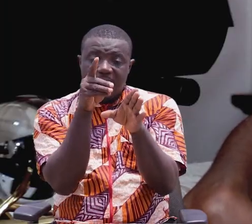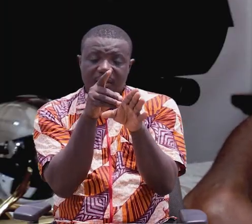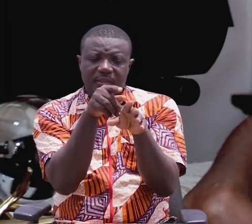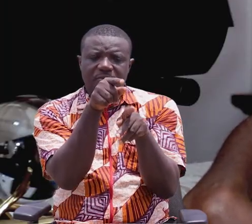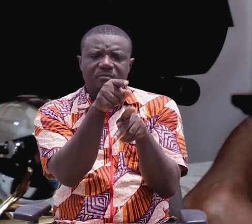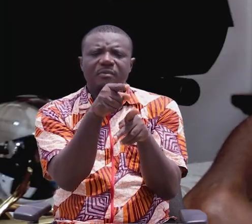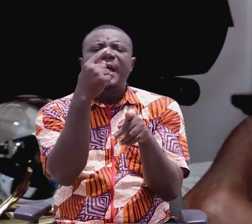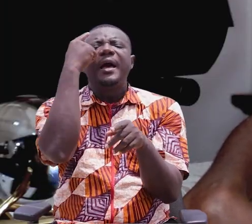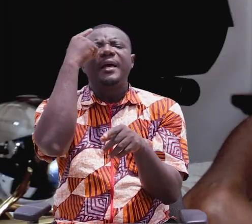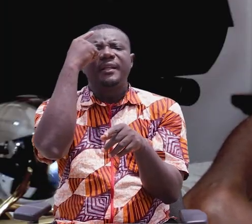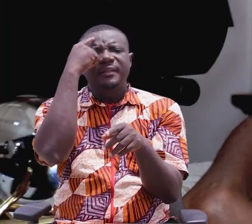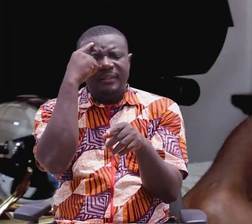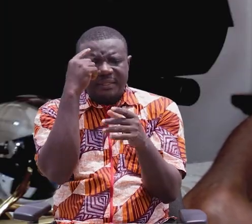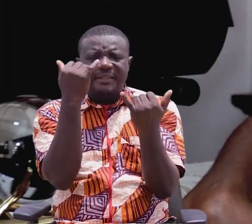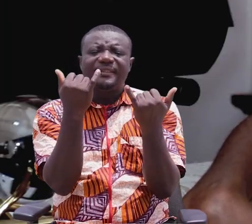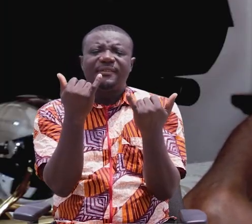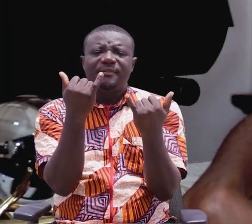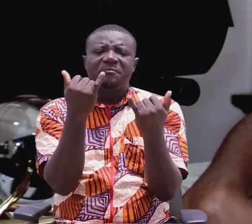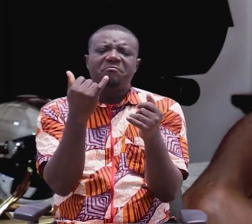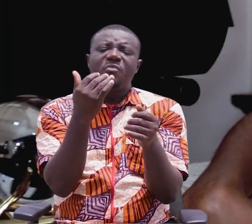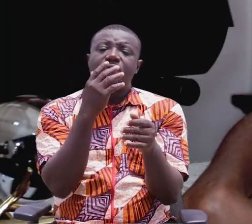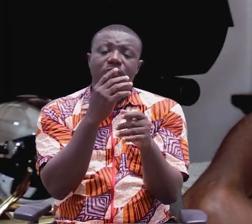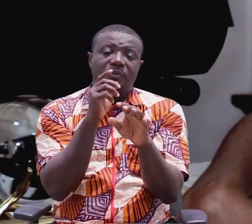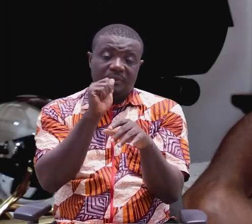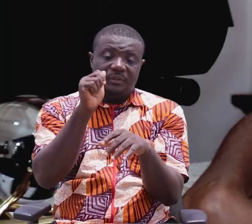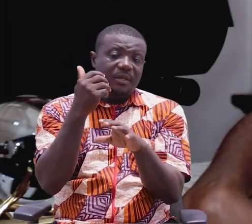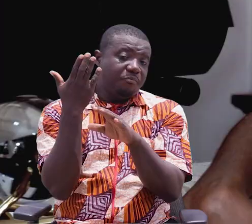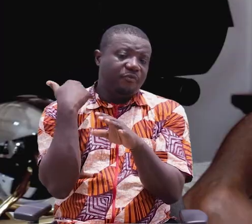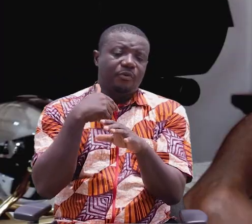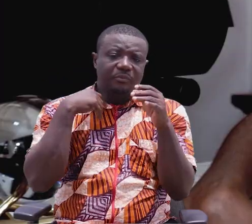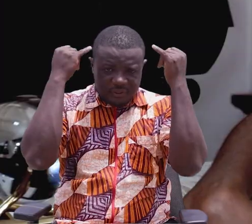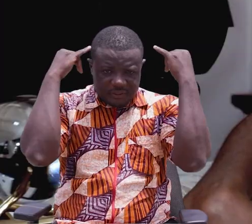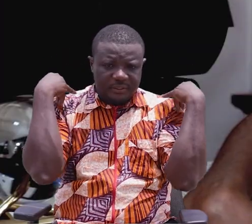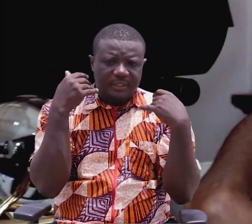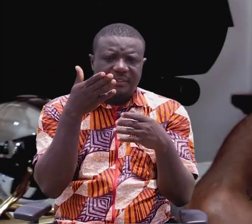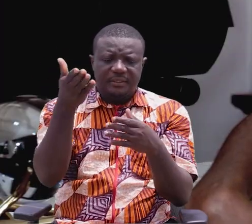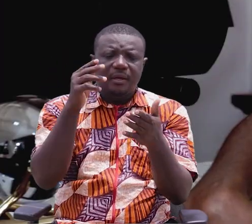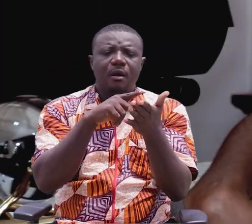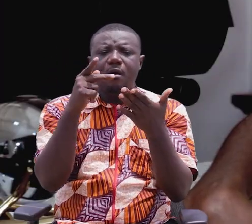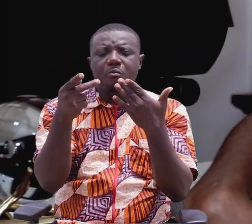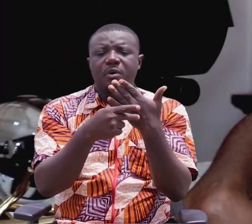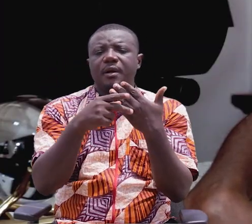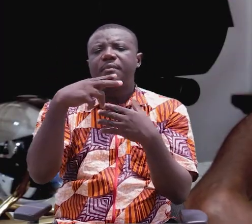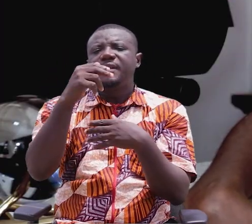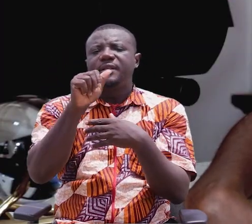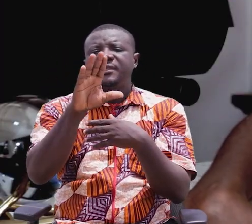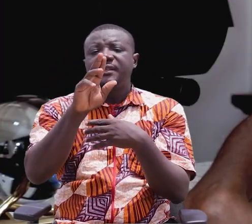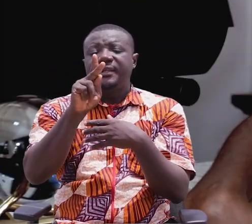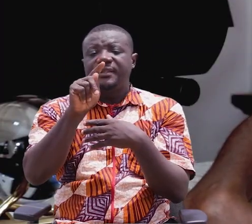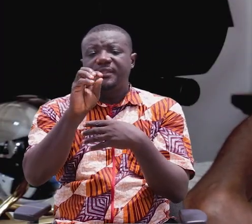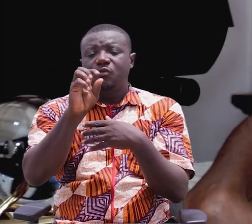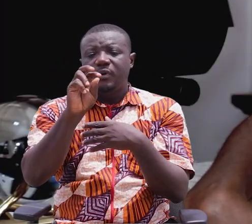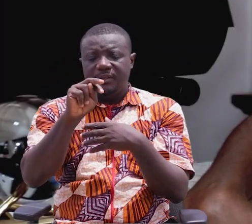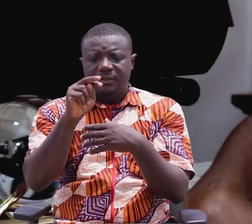with a local disability hackathon. I've been a judge of various other hackathons which